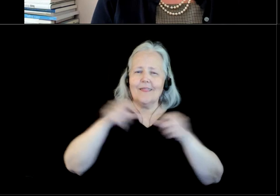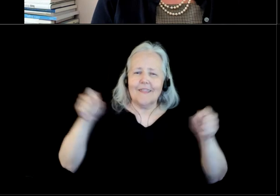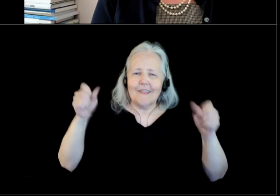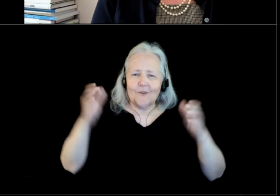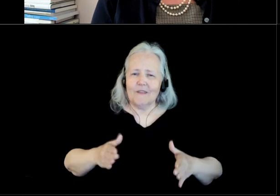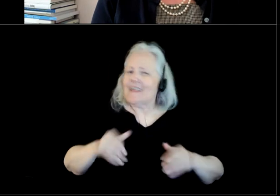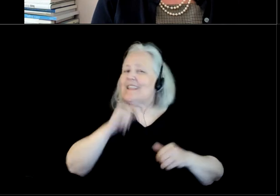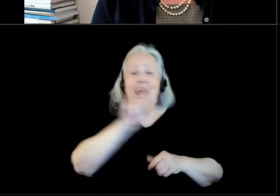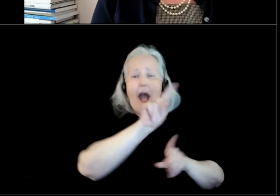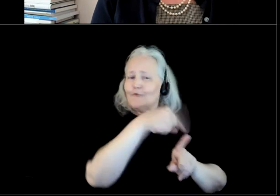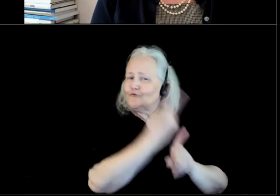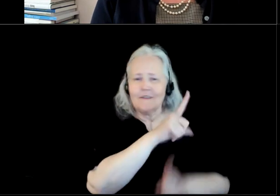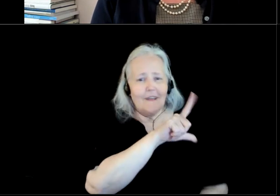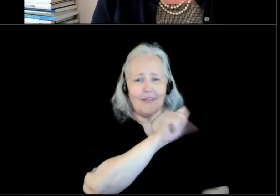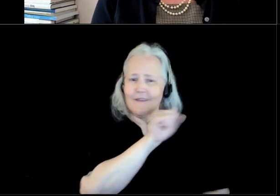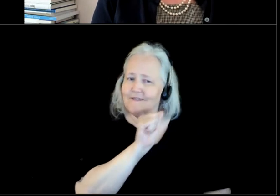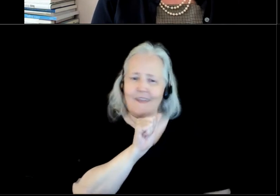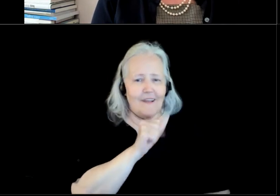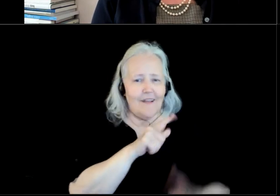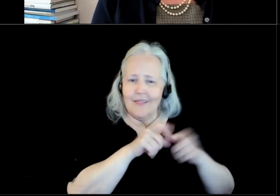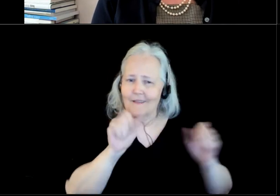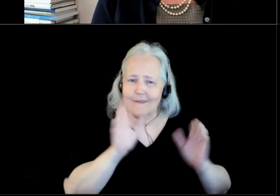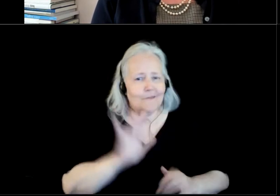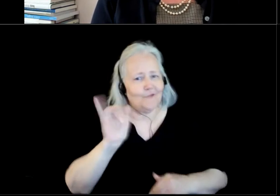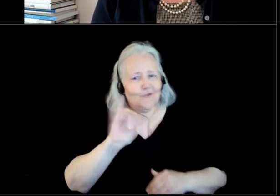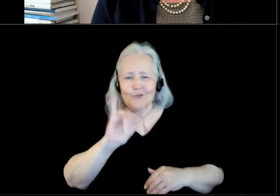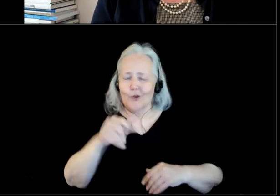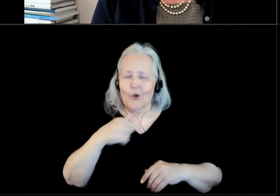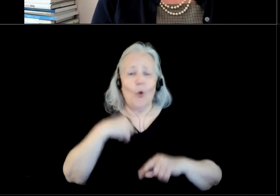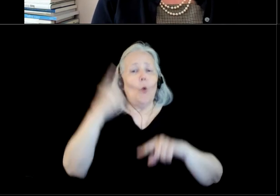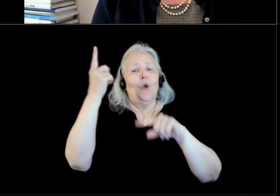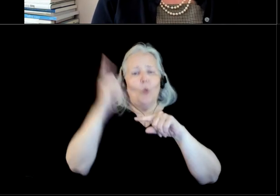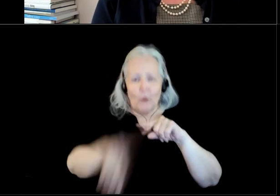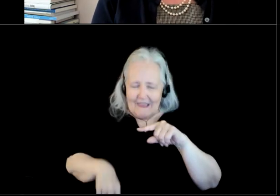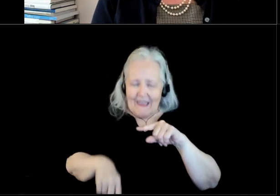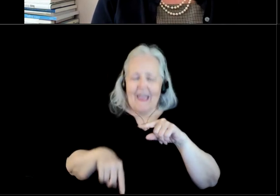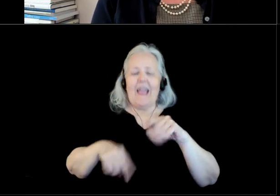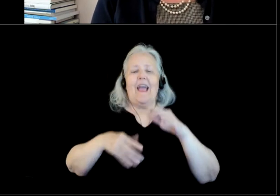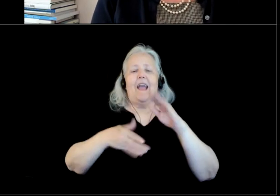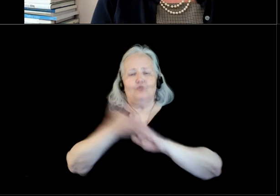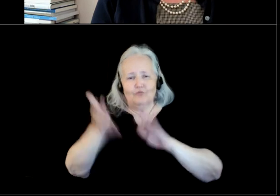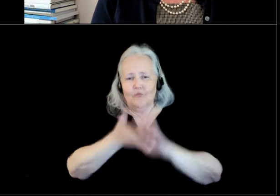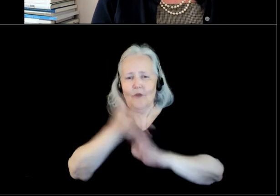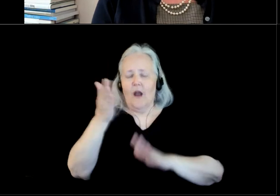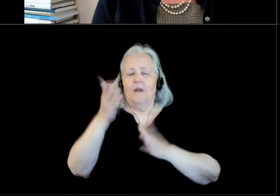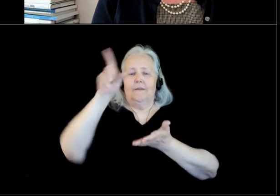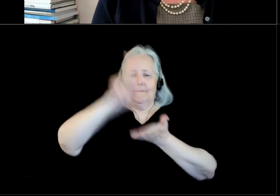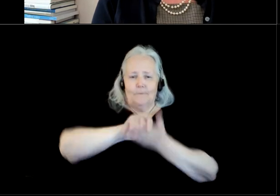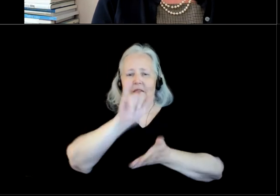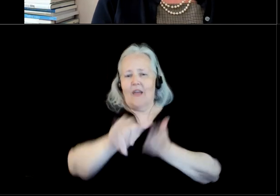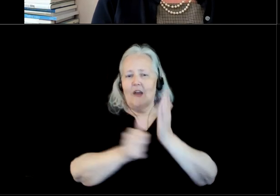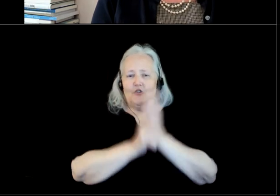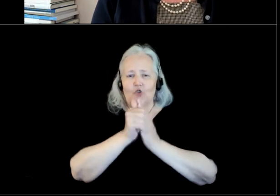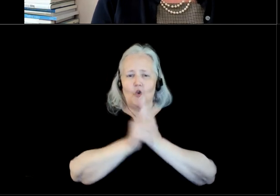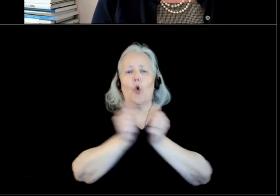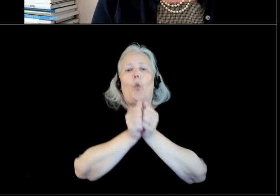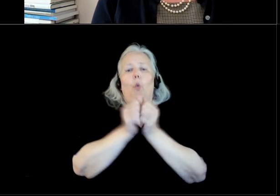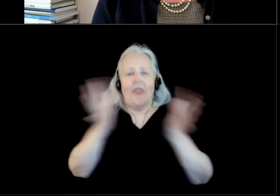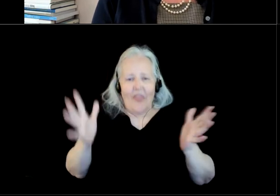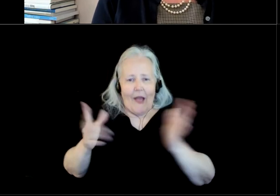And we can't run the journal. The journal can't function as it does if we don't have reviewers